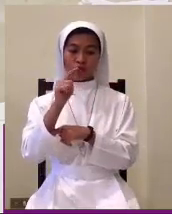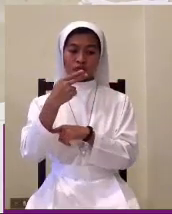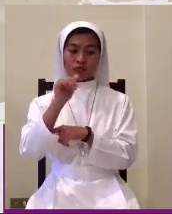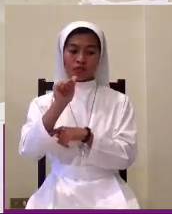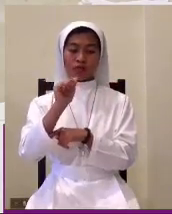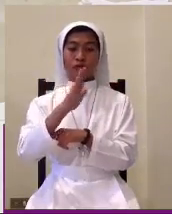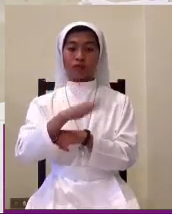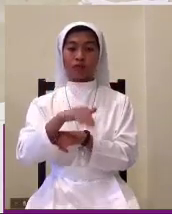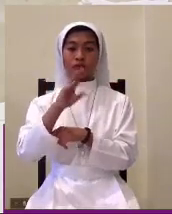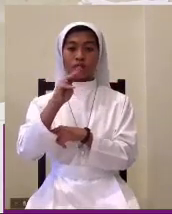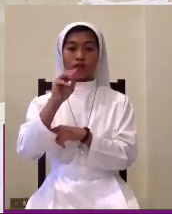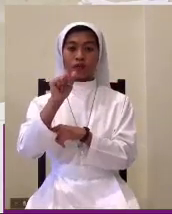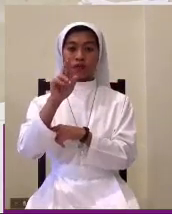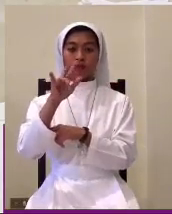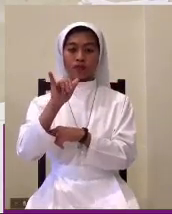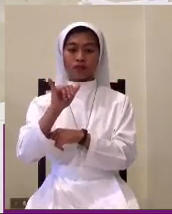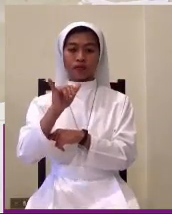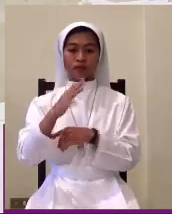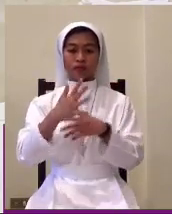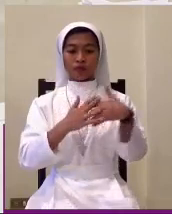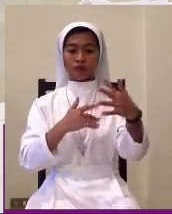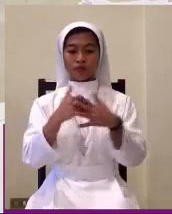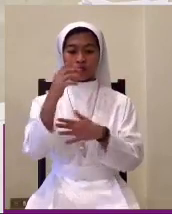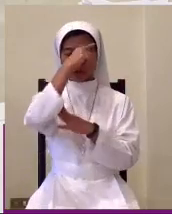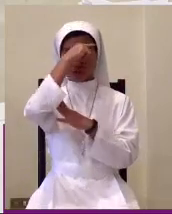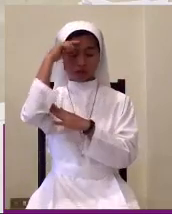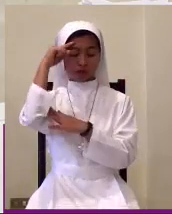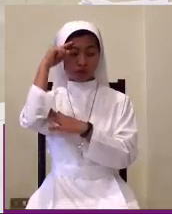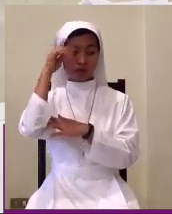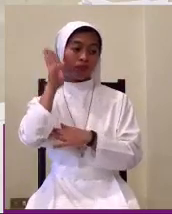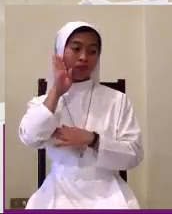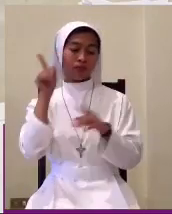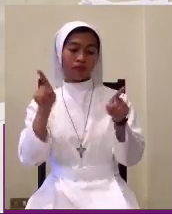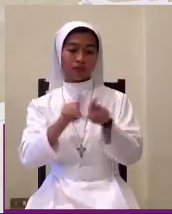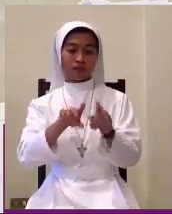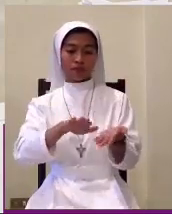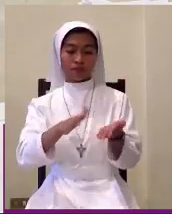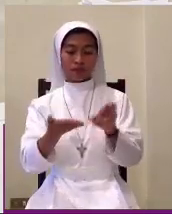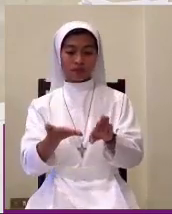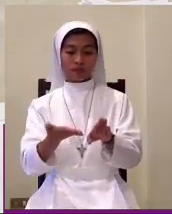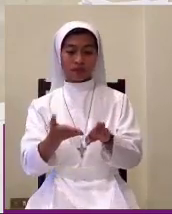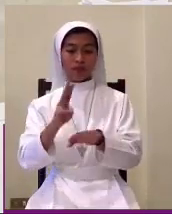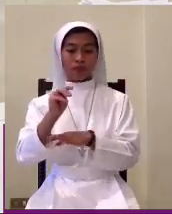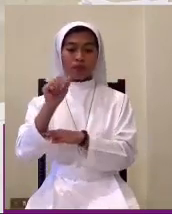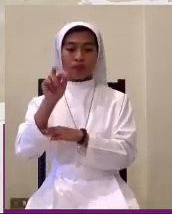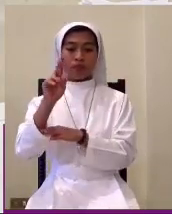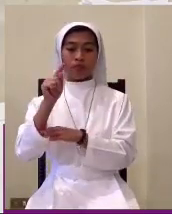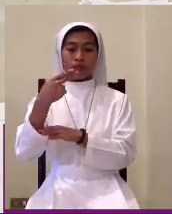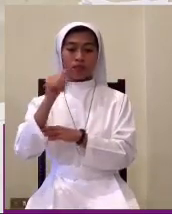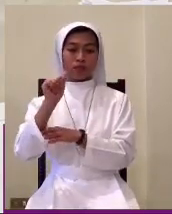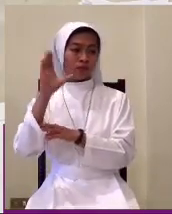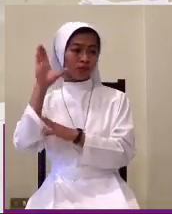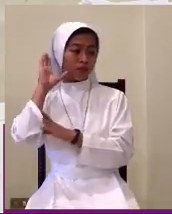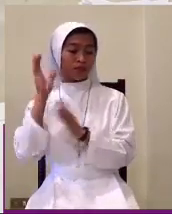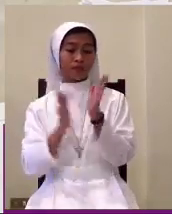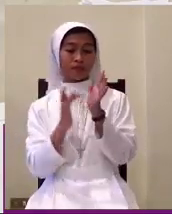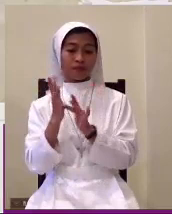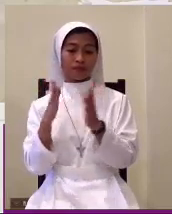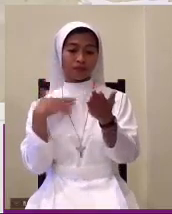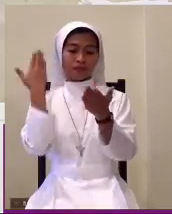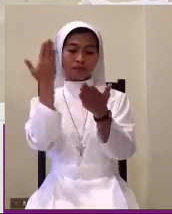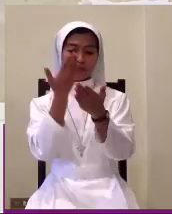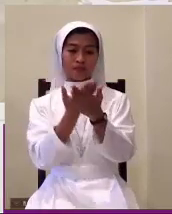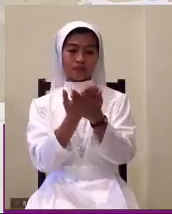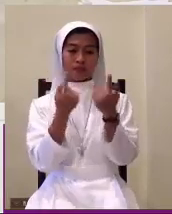brother. When Martha heard that Jesus was coming, she went to meet him, but Mary sat